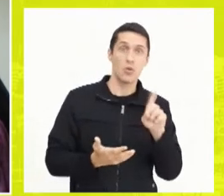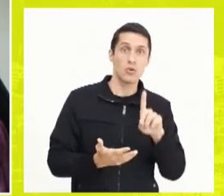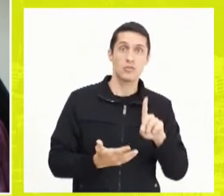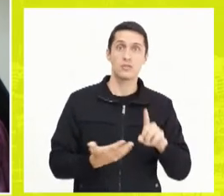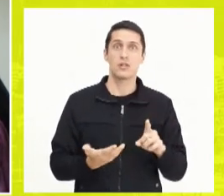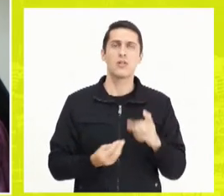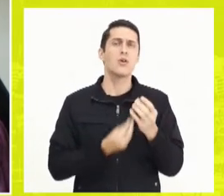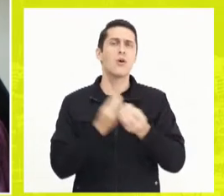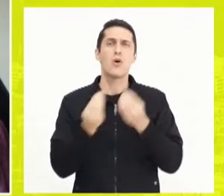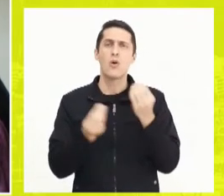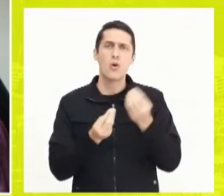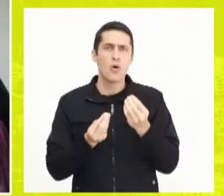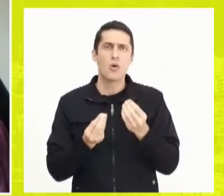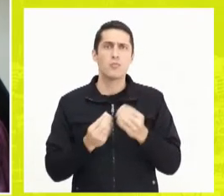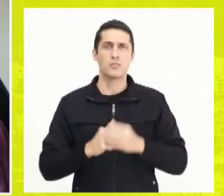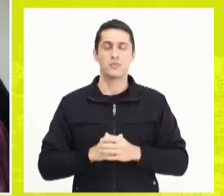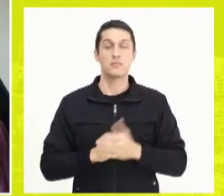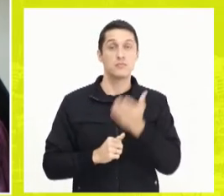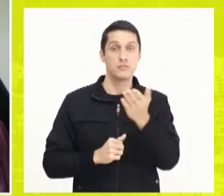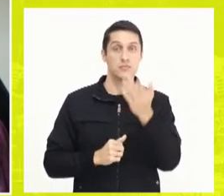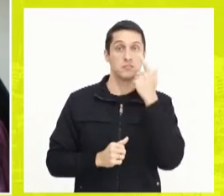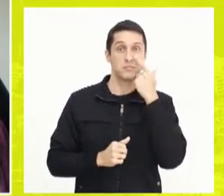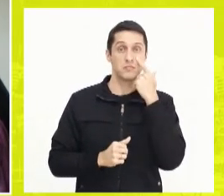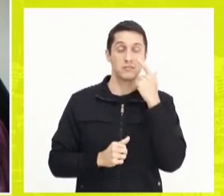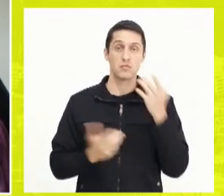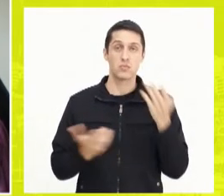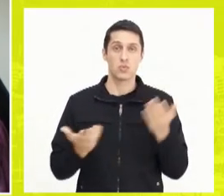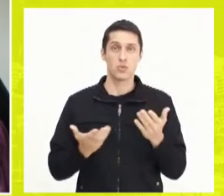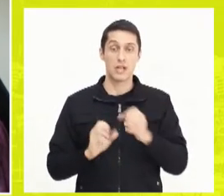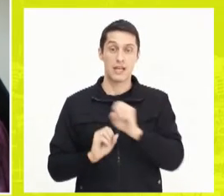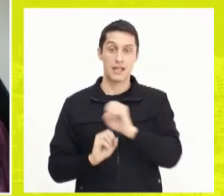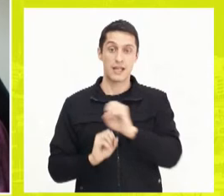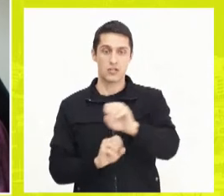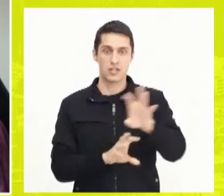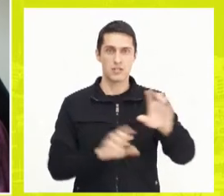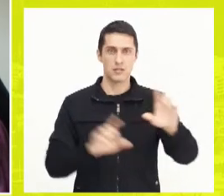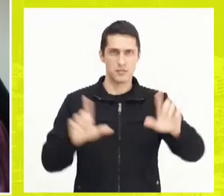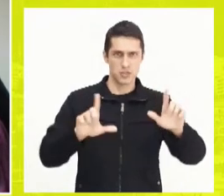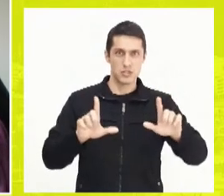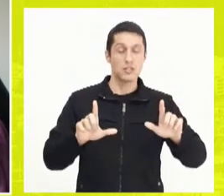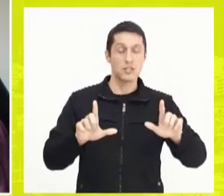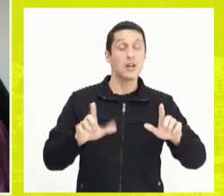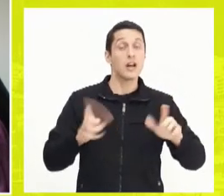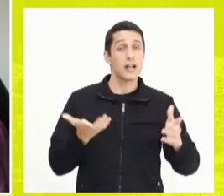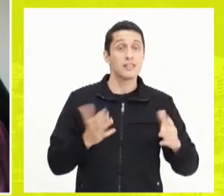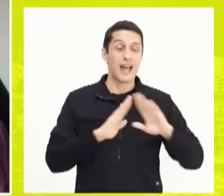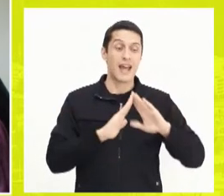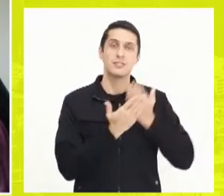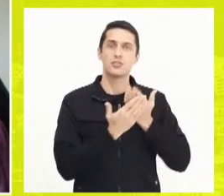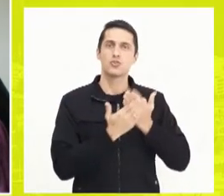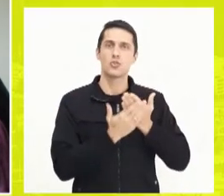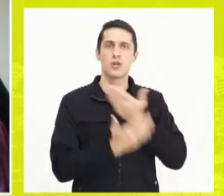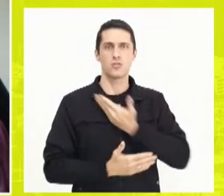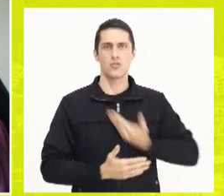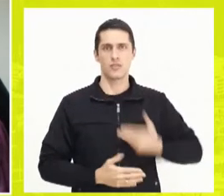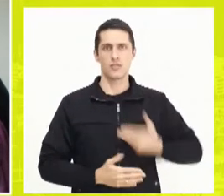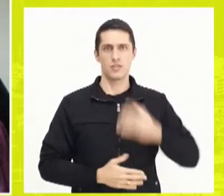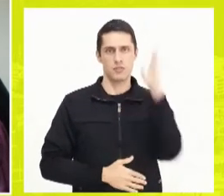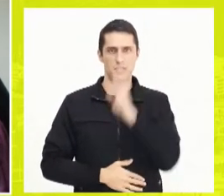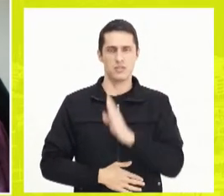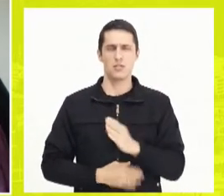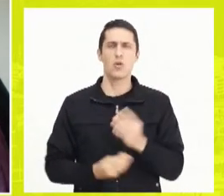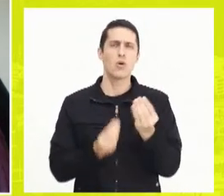actually making things feasible making media literacy part of their you know